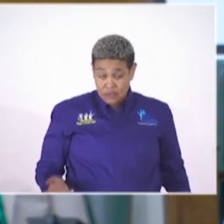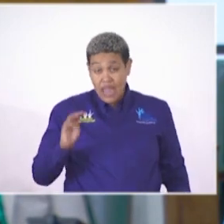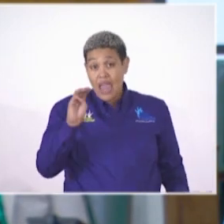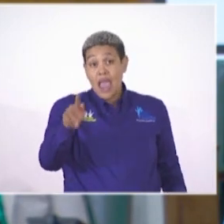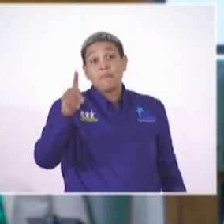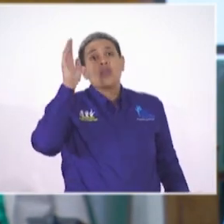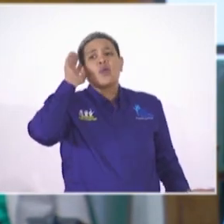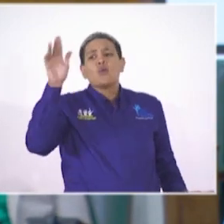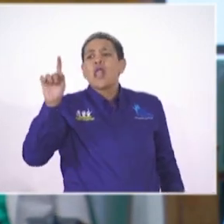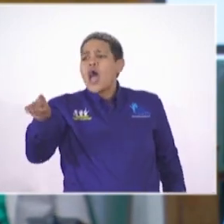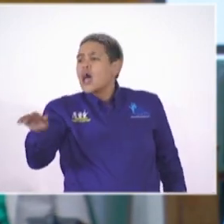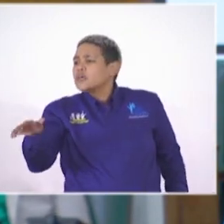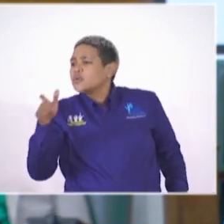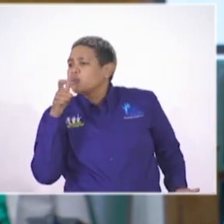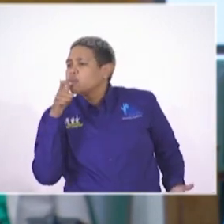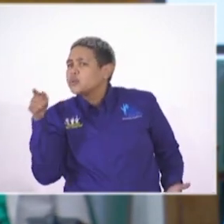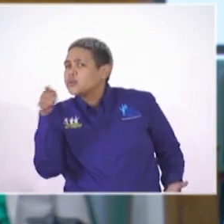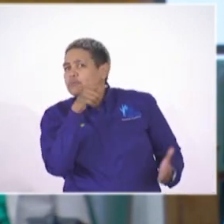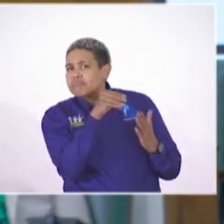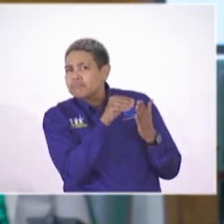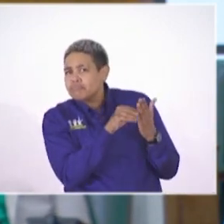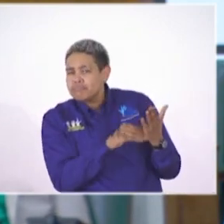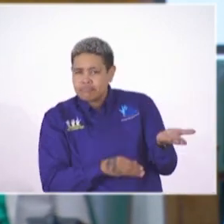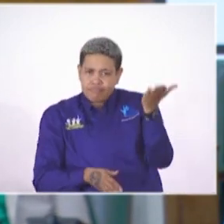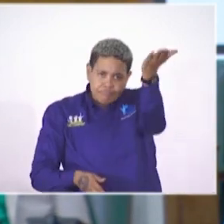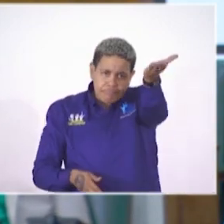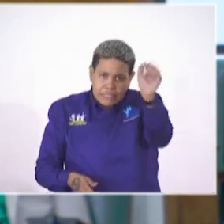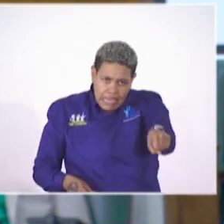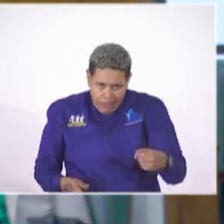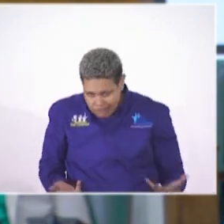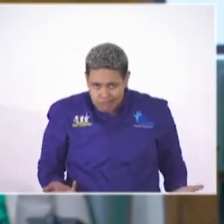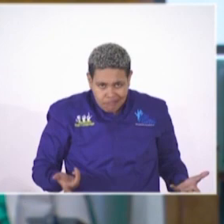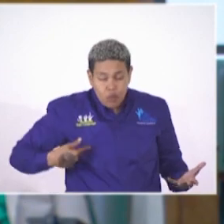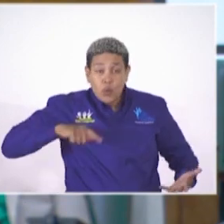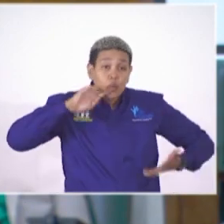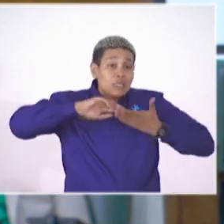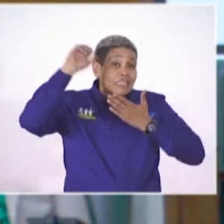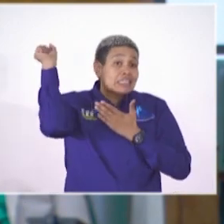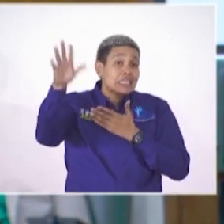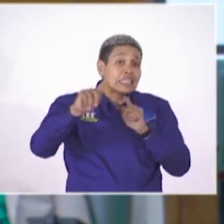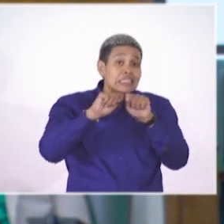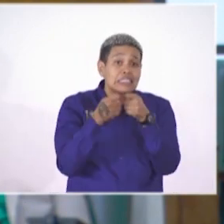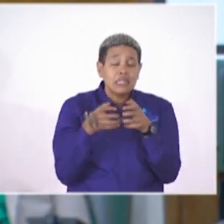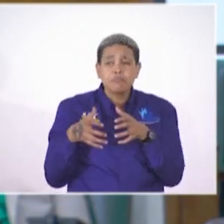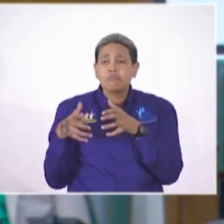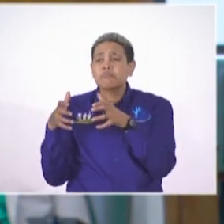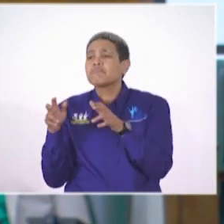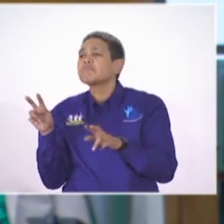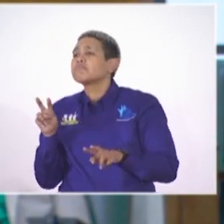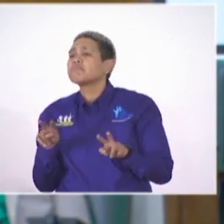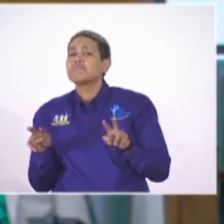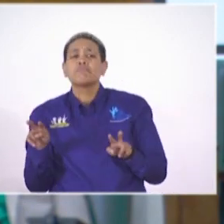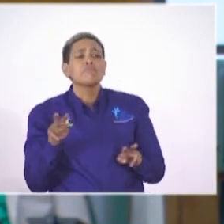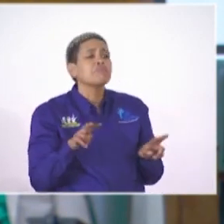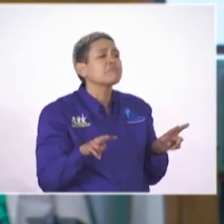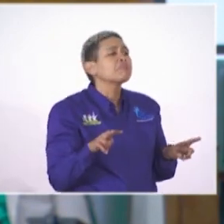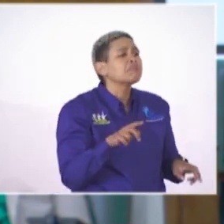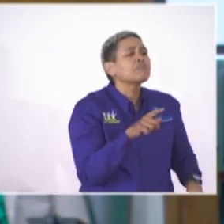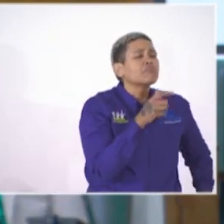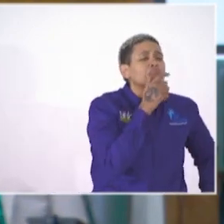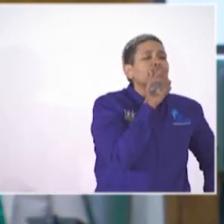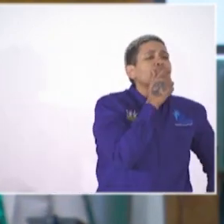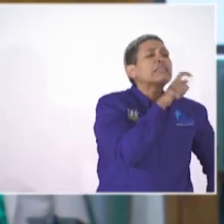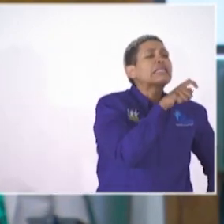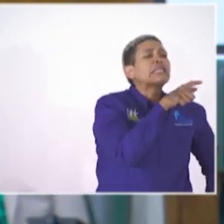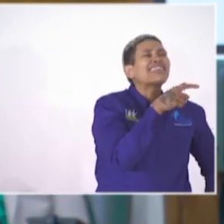MPs are going to be asked to make recommendations. We will send out a team to assess that